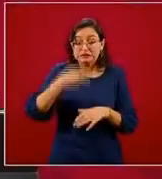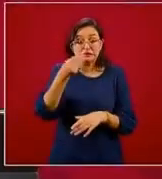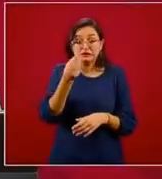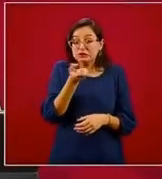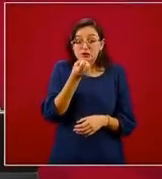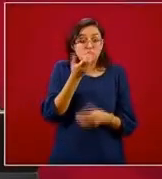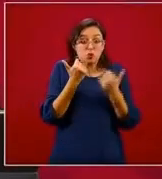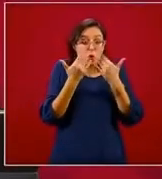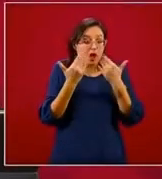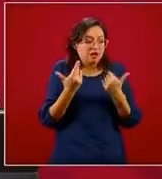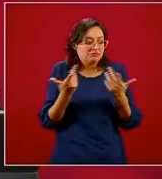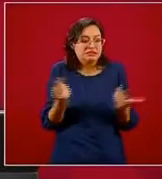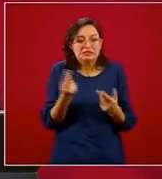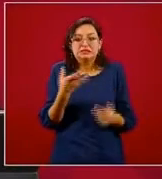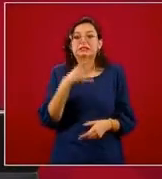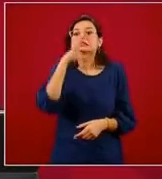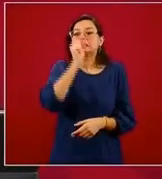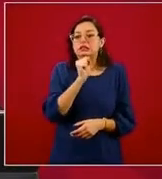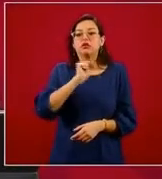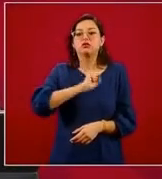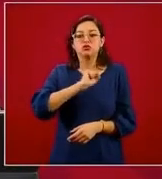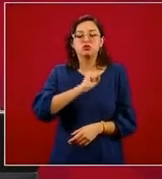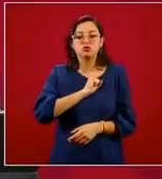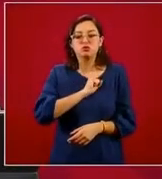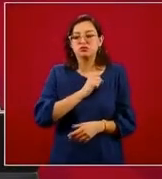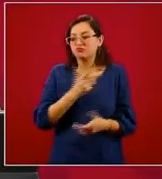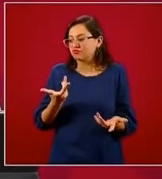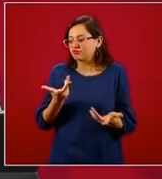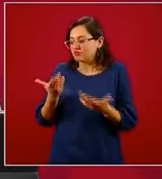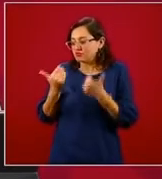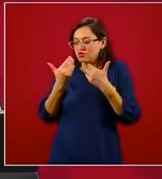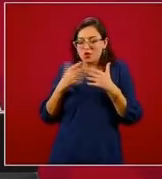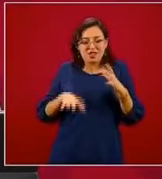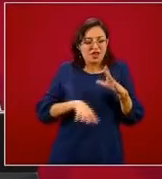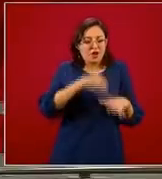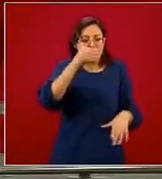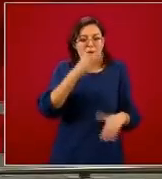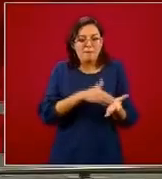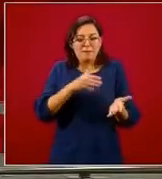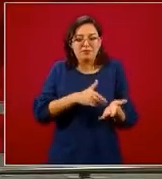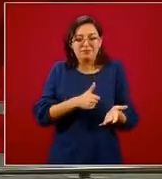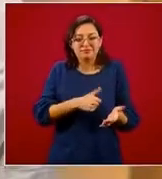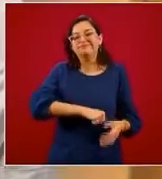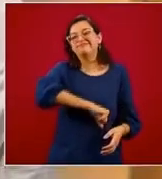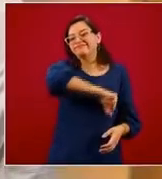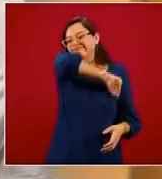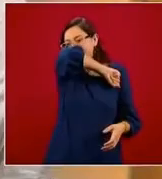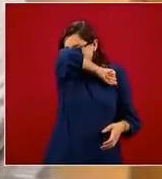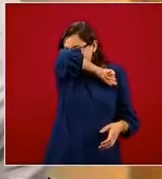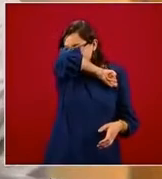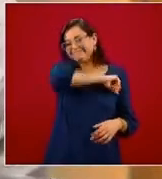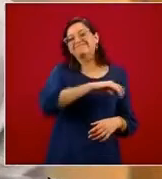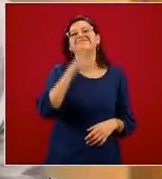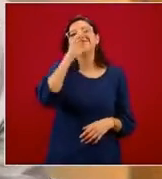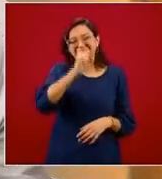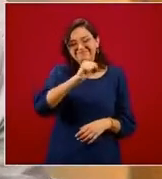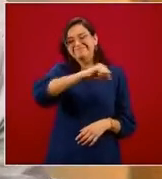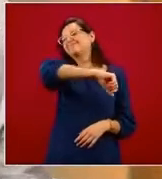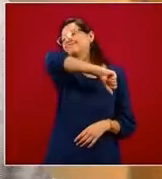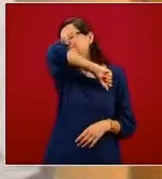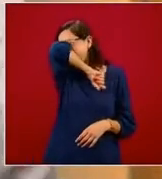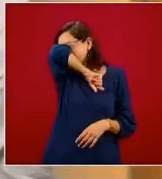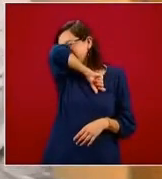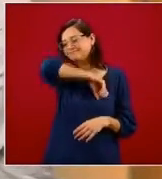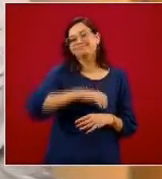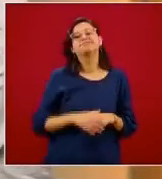and throw it away sorprende right la away. And if necesidad de that's estornudar not o de toser possible, I sin esos understand that people elementos, have to sneeze or cough and they don't achú, have a Kleenex. taparse Sneeze